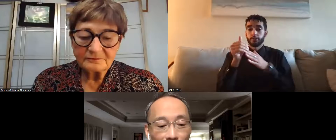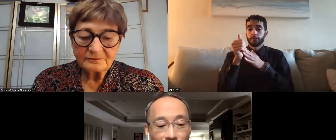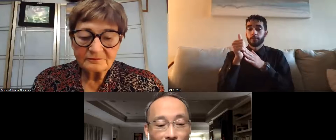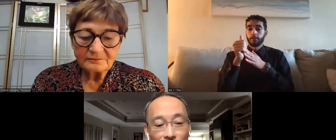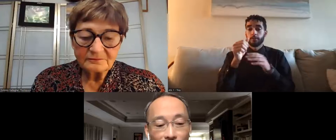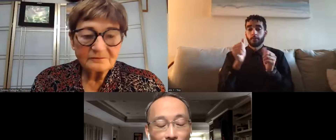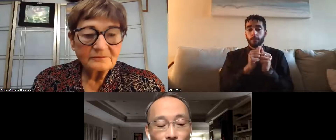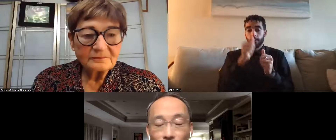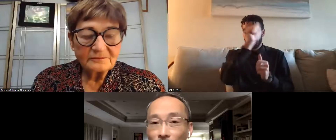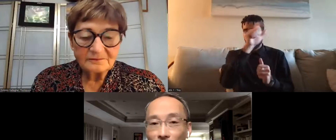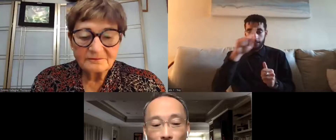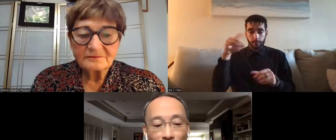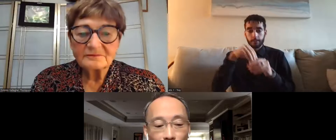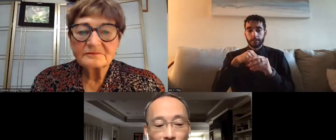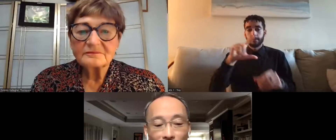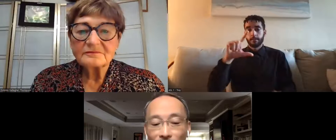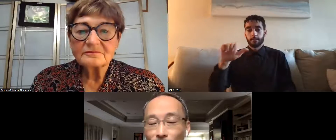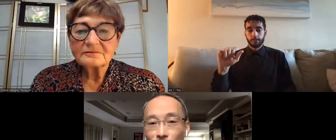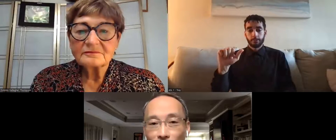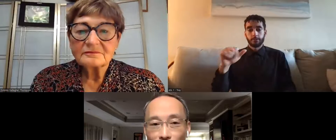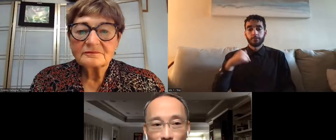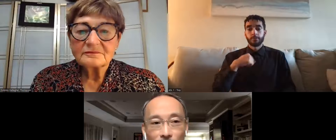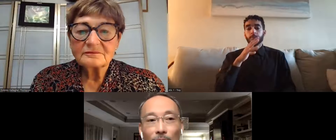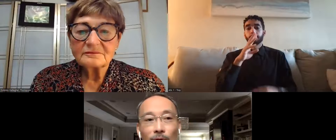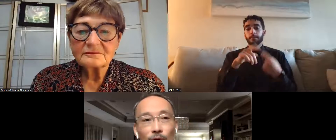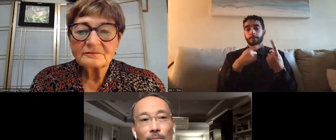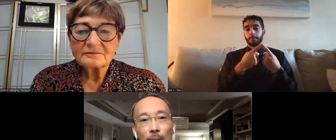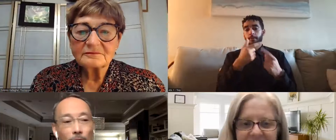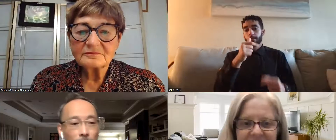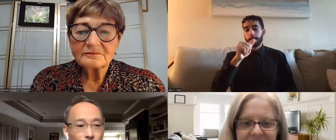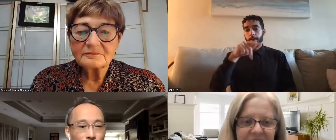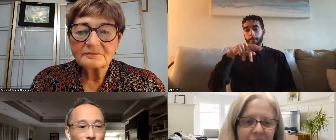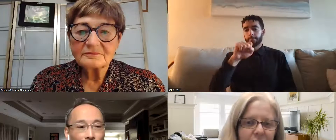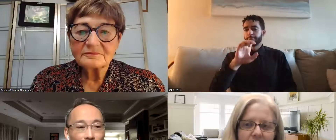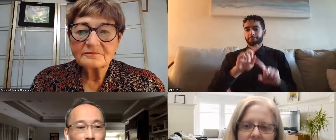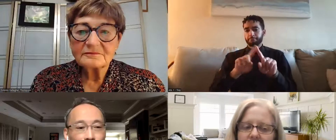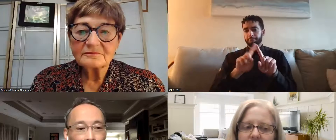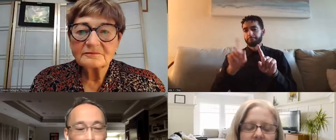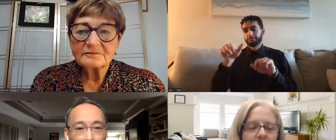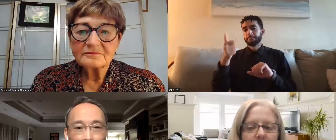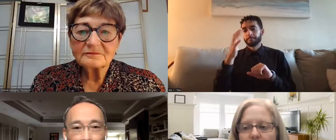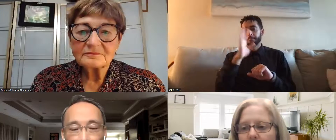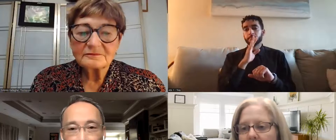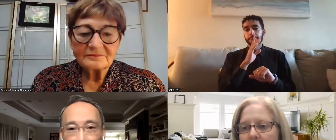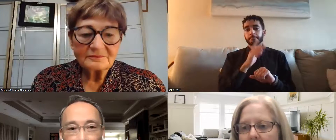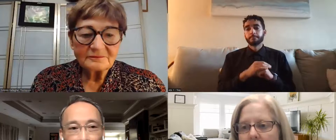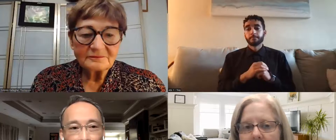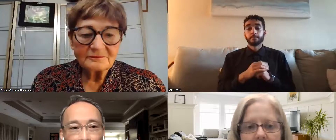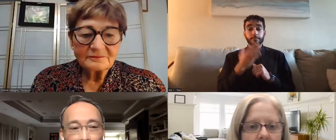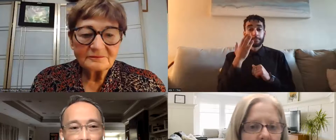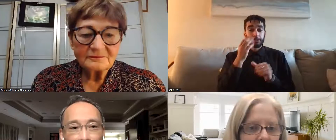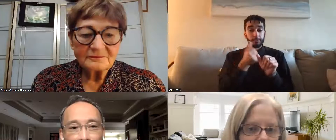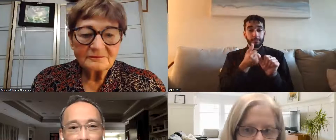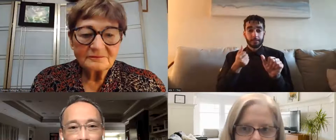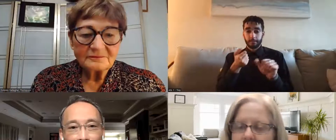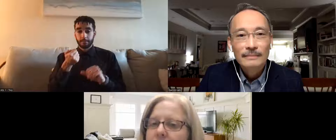Alzheimer's Los Angeles, to talk about gaps and future directions. So over to you, Barbara. Thank you, Derek. So I know we're running a bit behind.